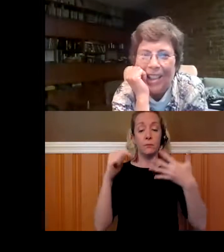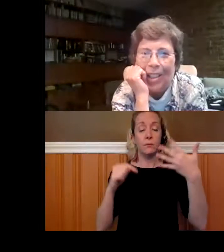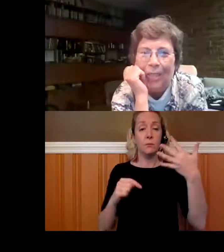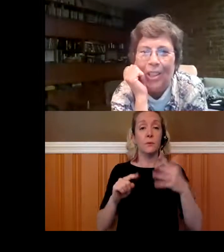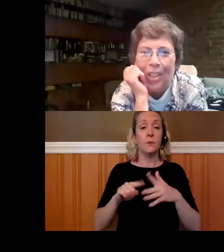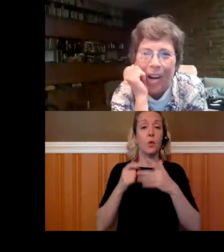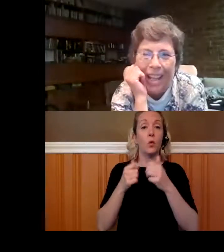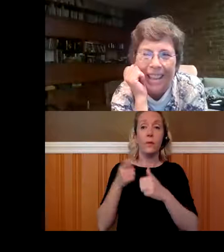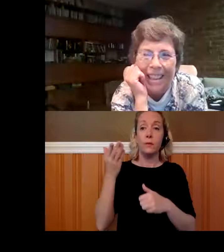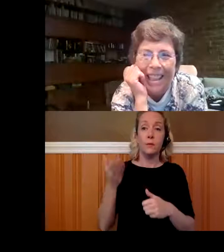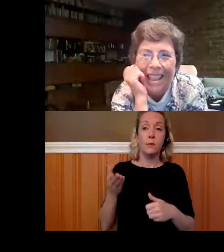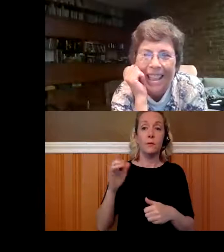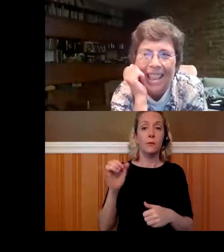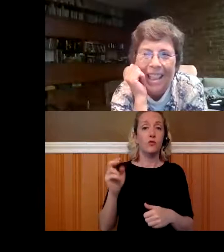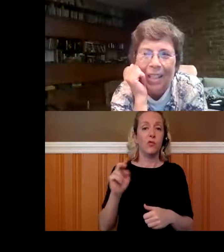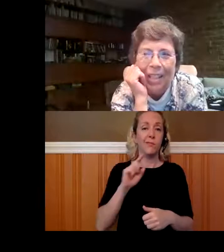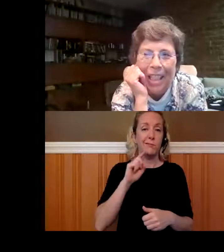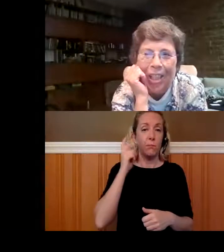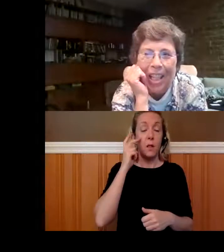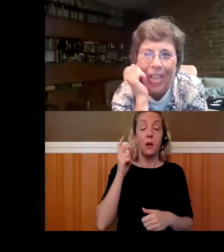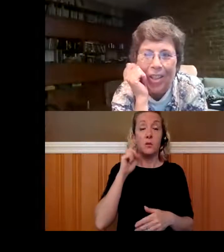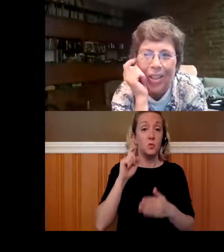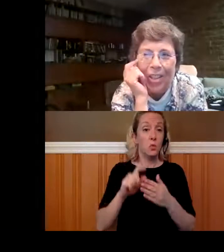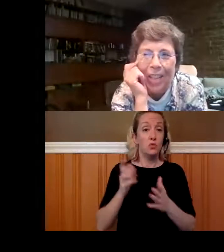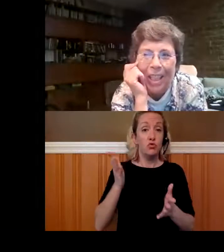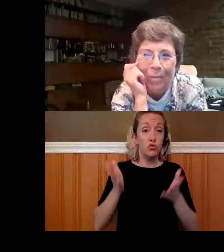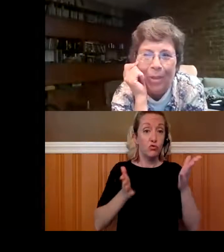Did he use any gestures? Did you see him use any gestures?